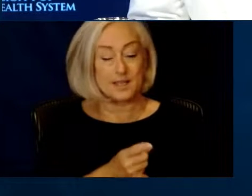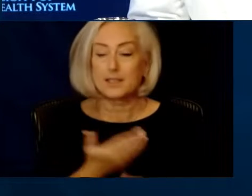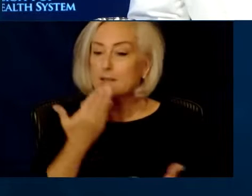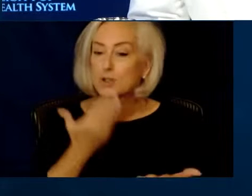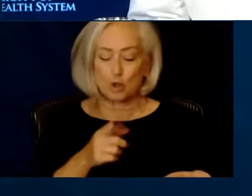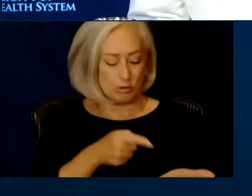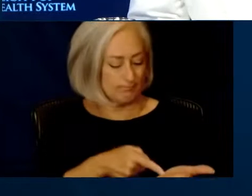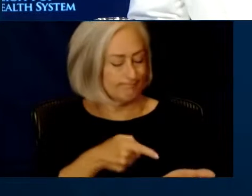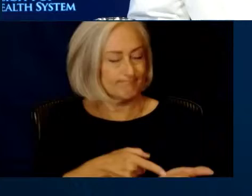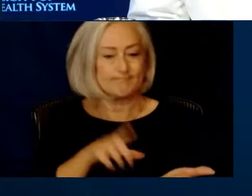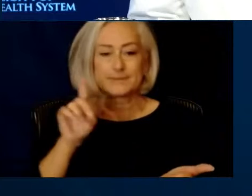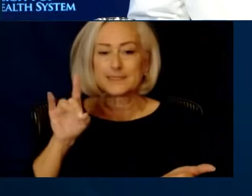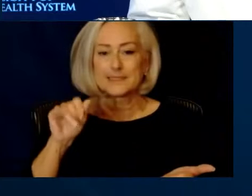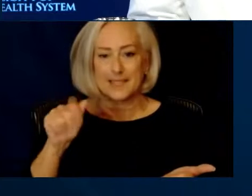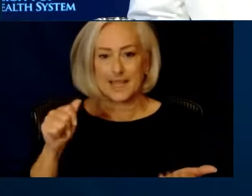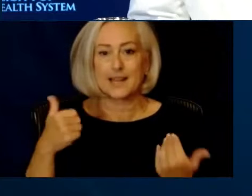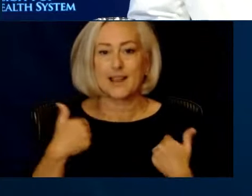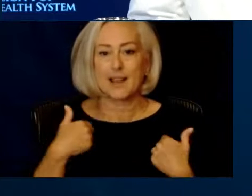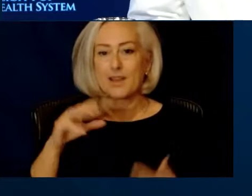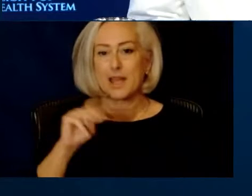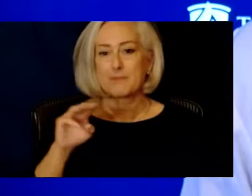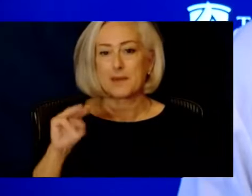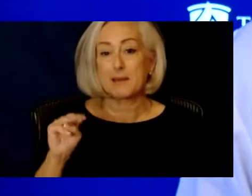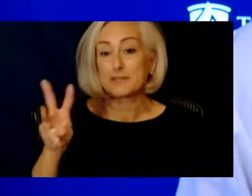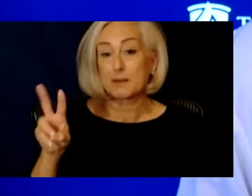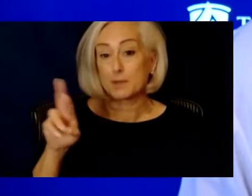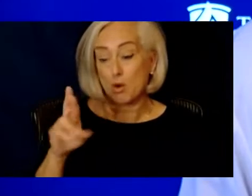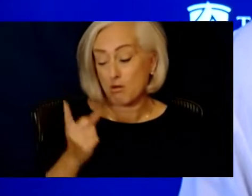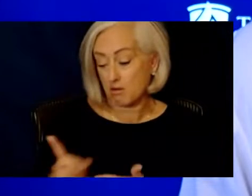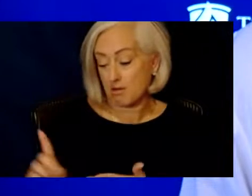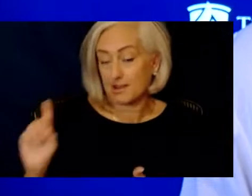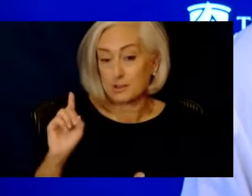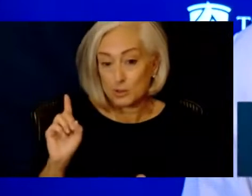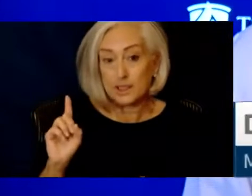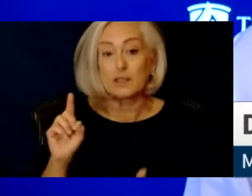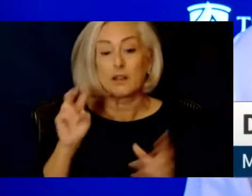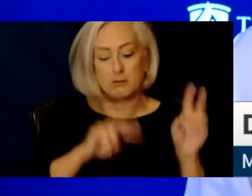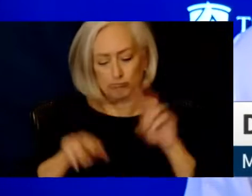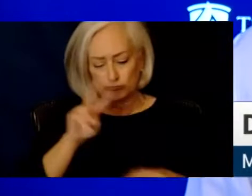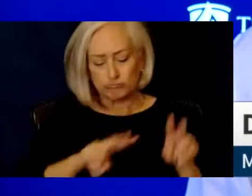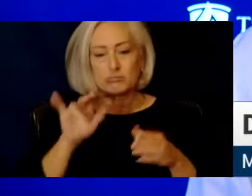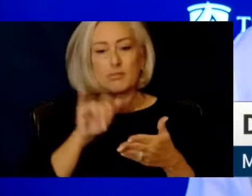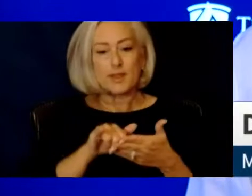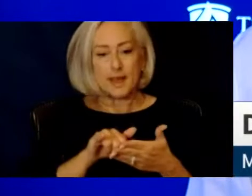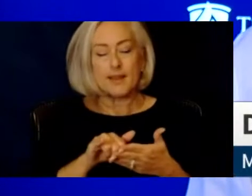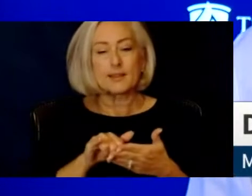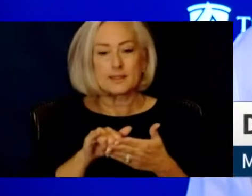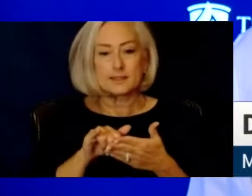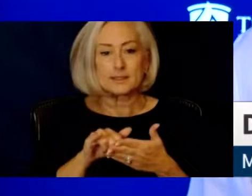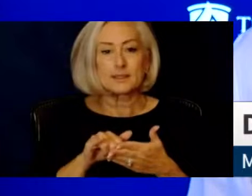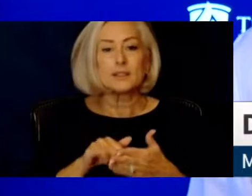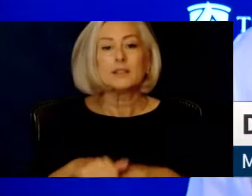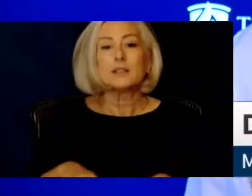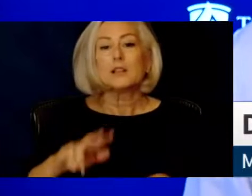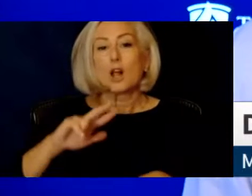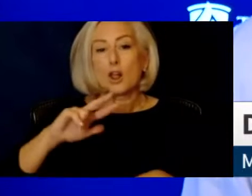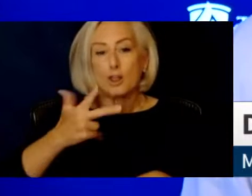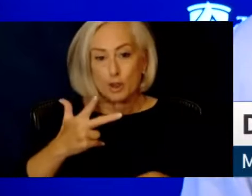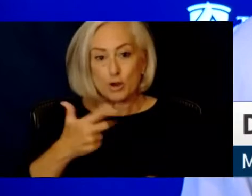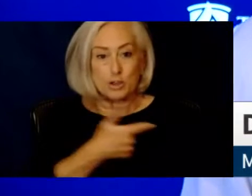was MMWR a week or so ago looking at that, looking at 3rd dose, 4th